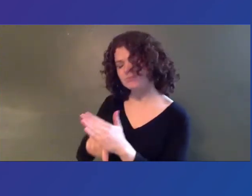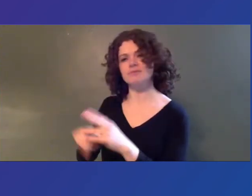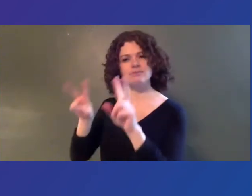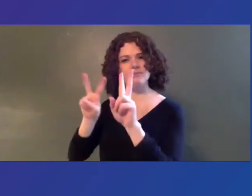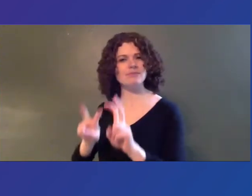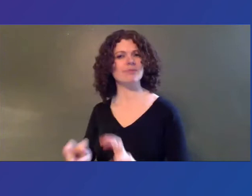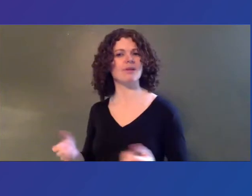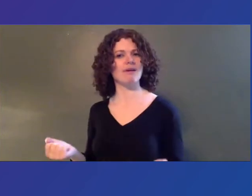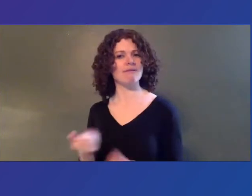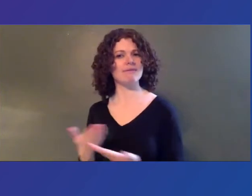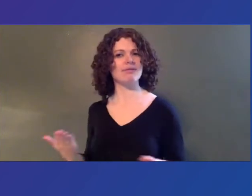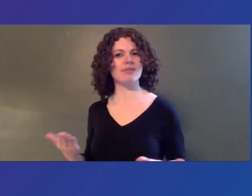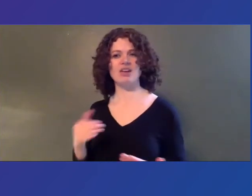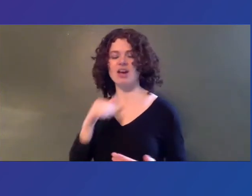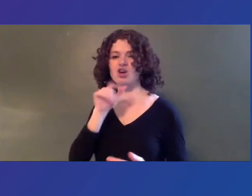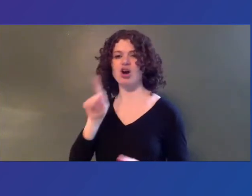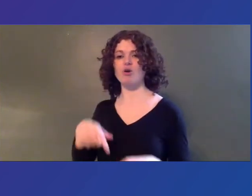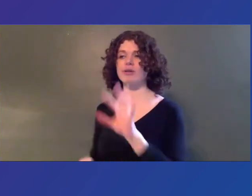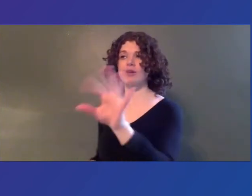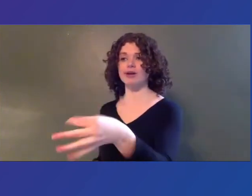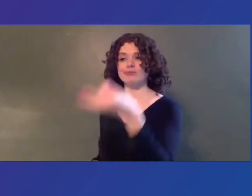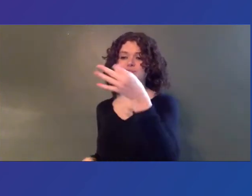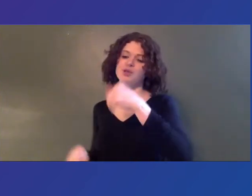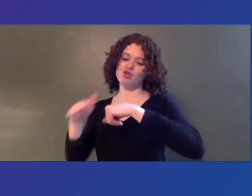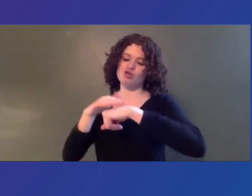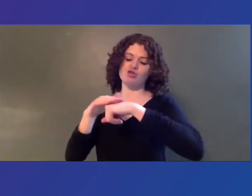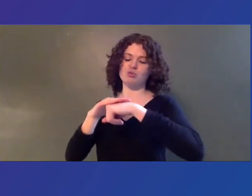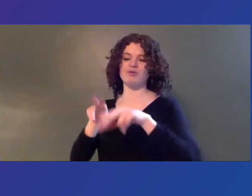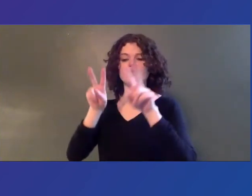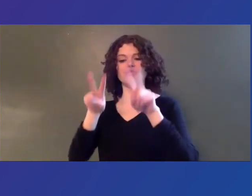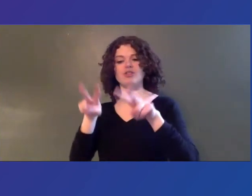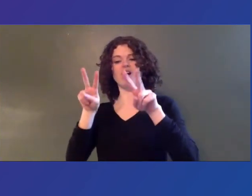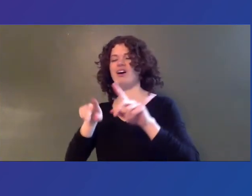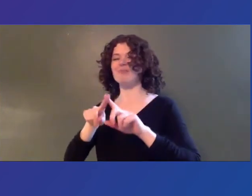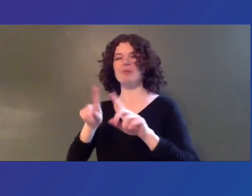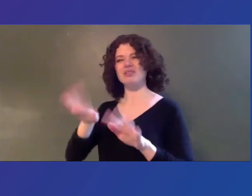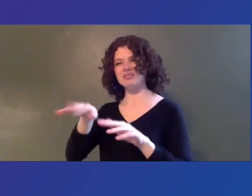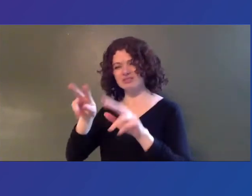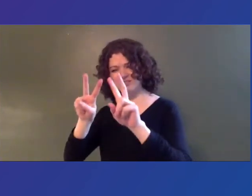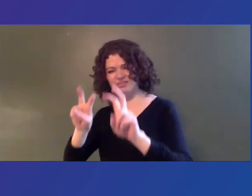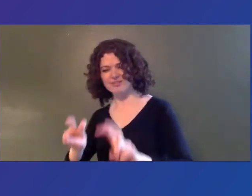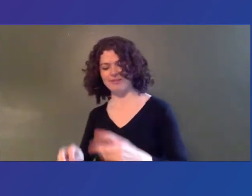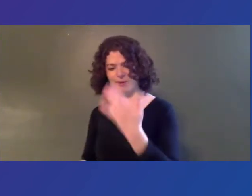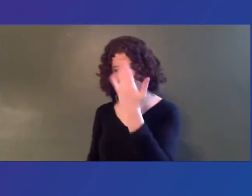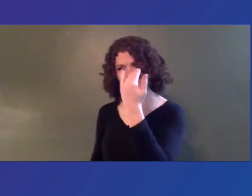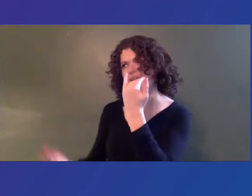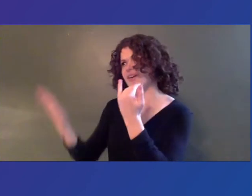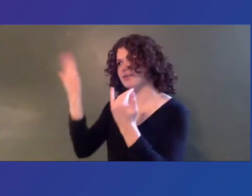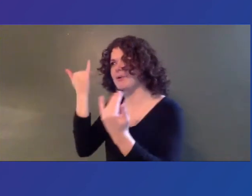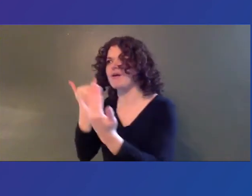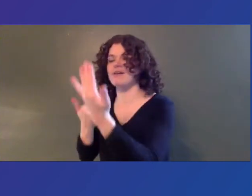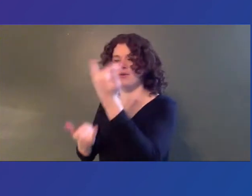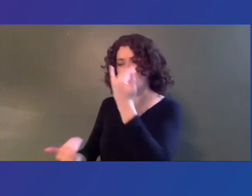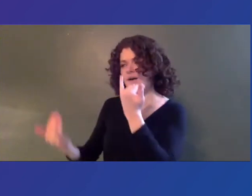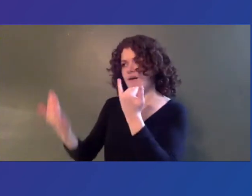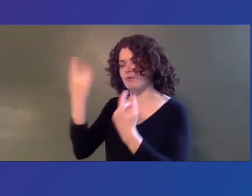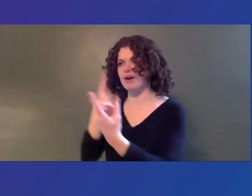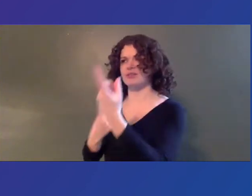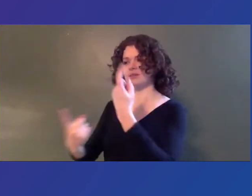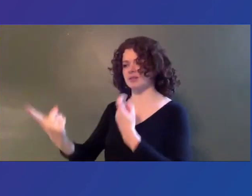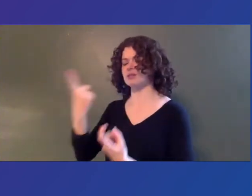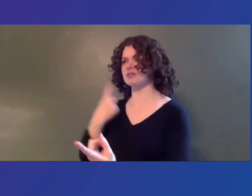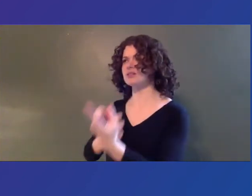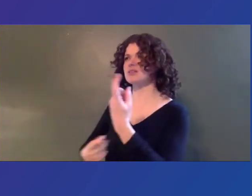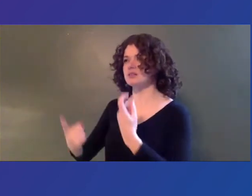to not just take what is given to you, but the why is always being asked of you, and makes you actually look